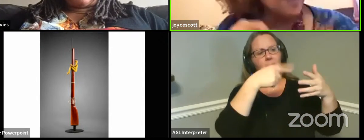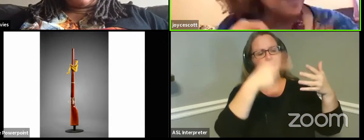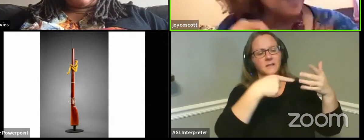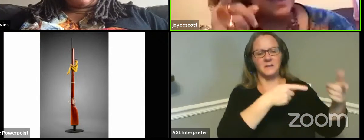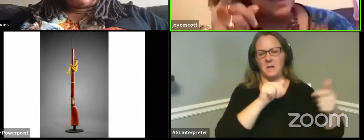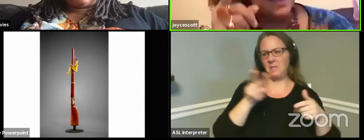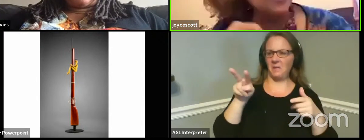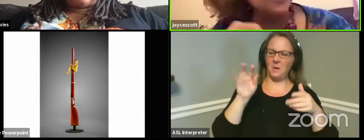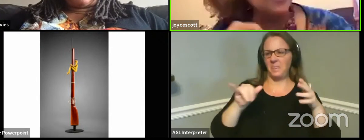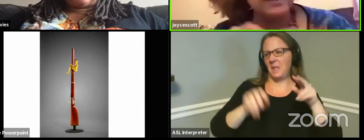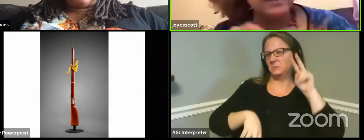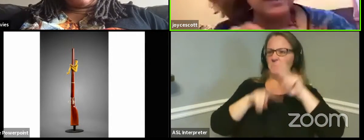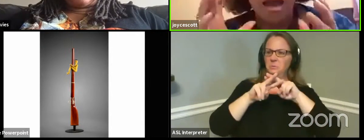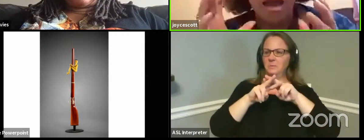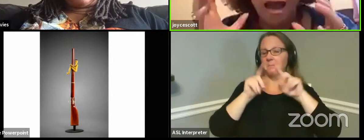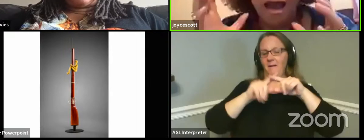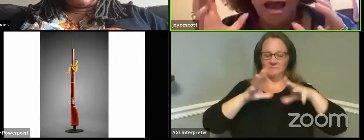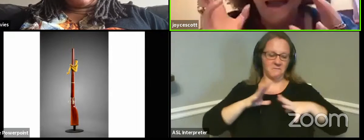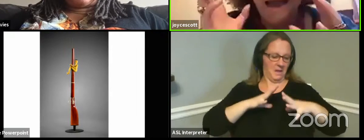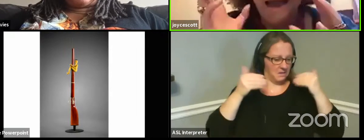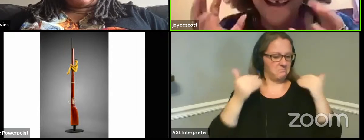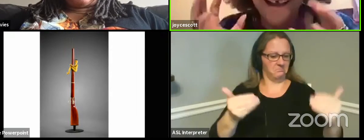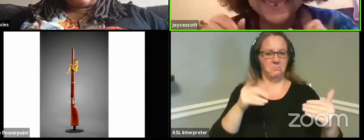stupid. Okay, let's do it.